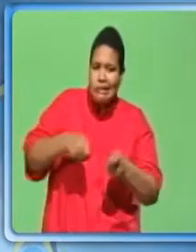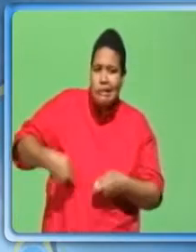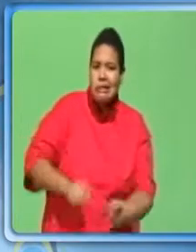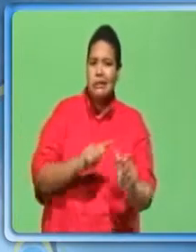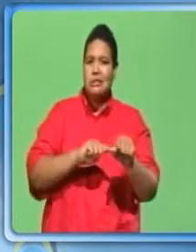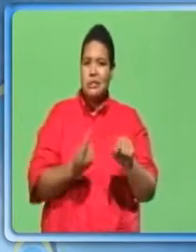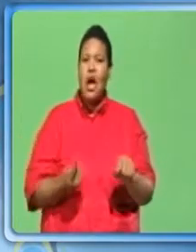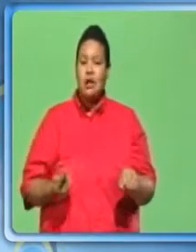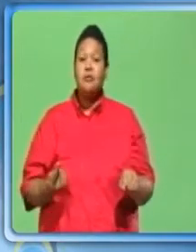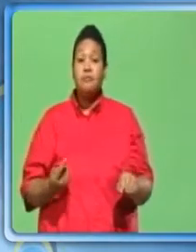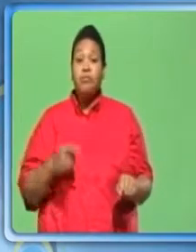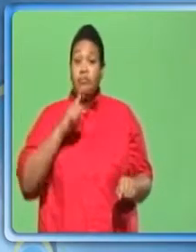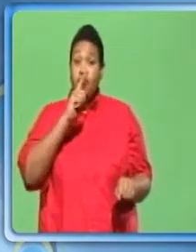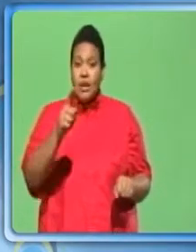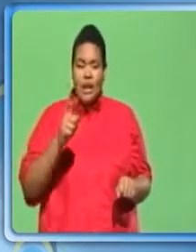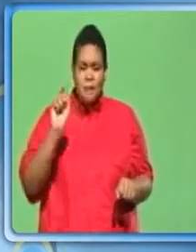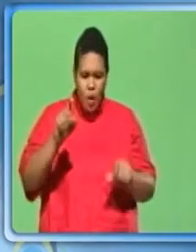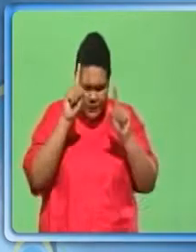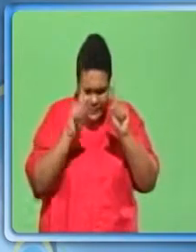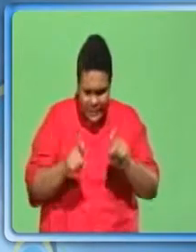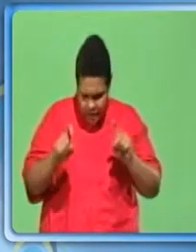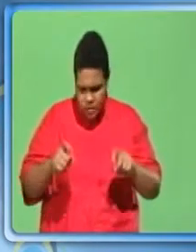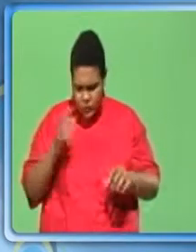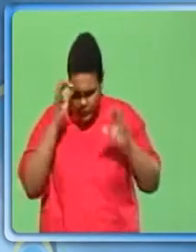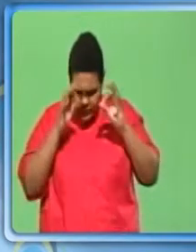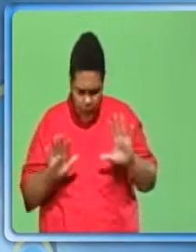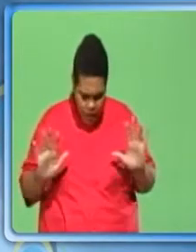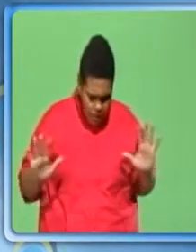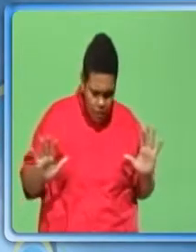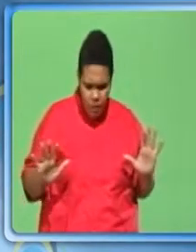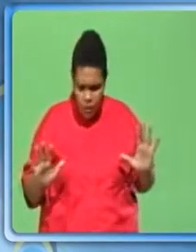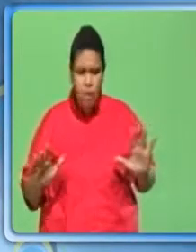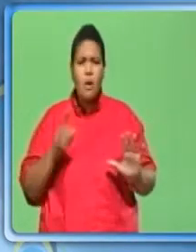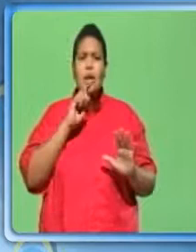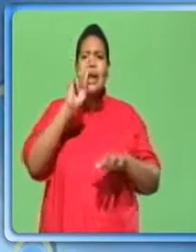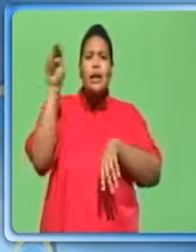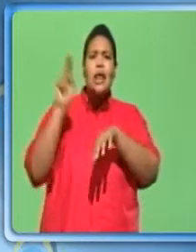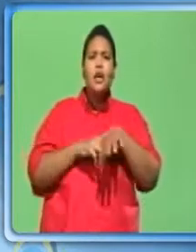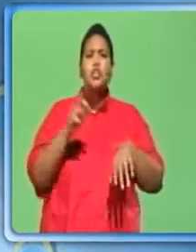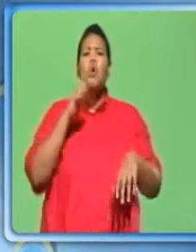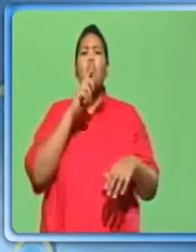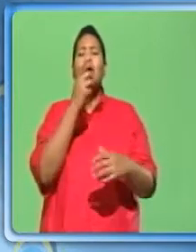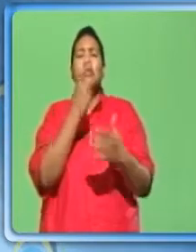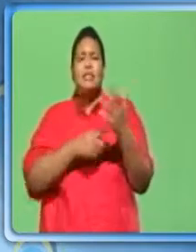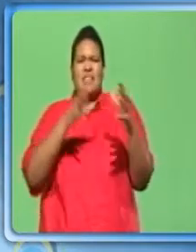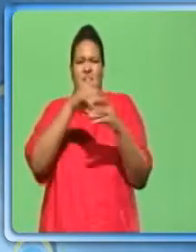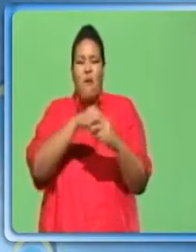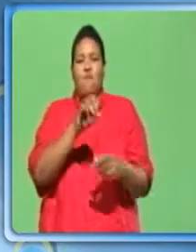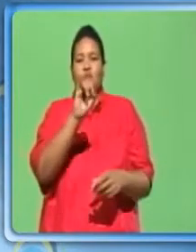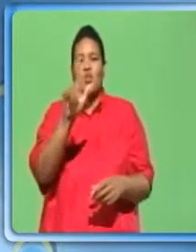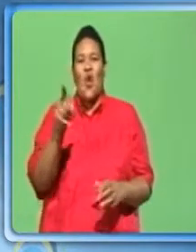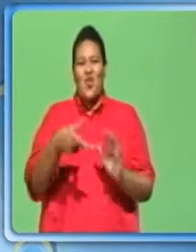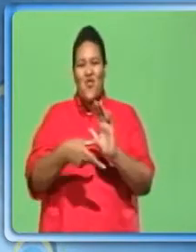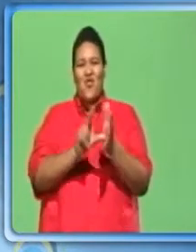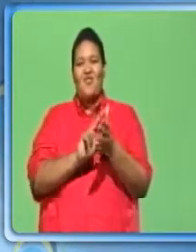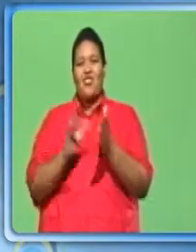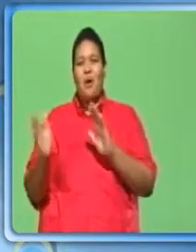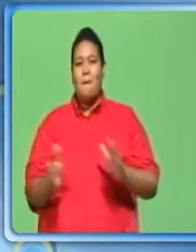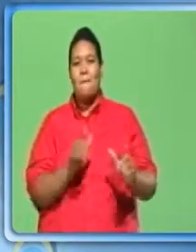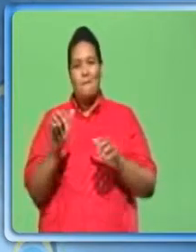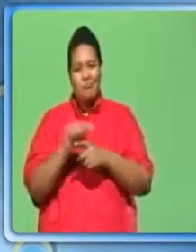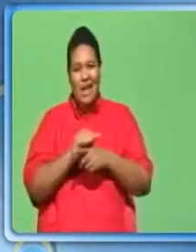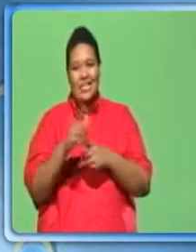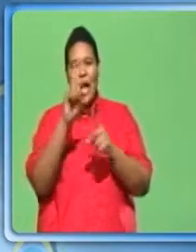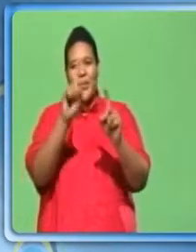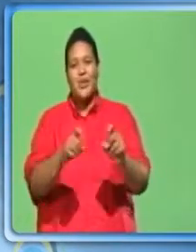A soil test must be done to determine the nature and load-bearing capacity of the soil. Revision exercises and